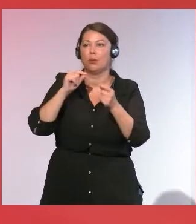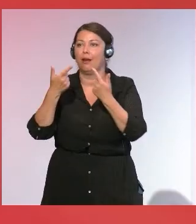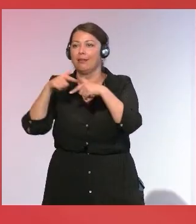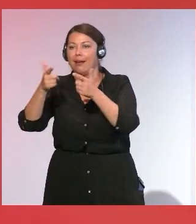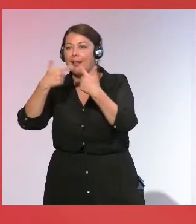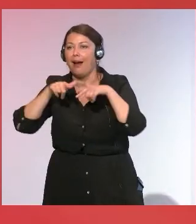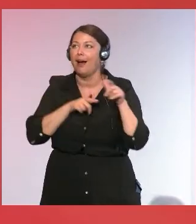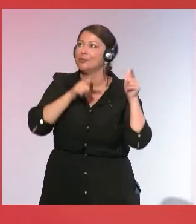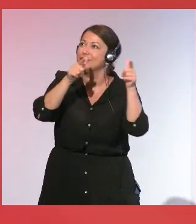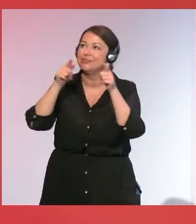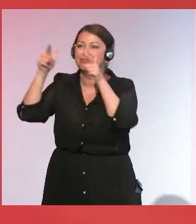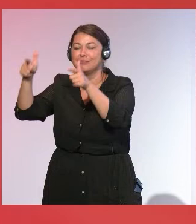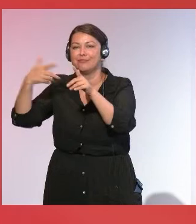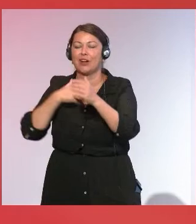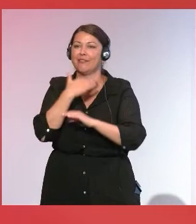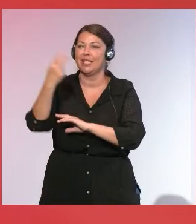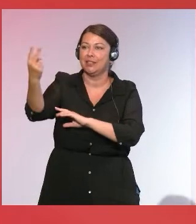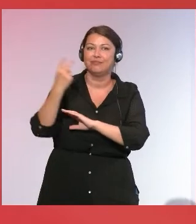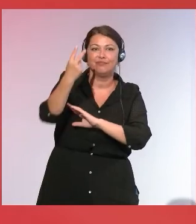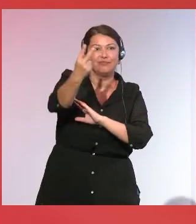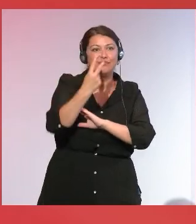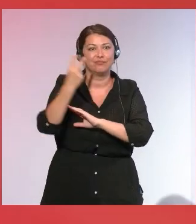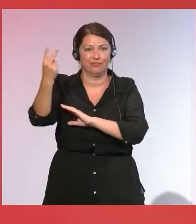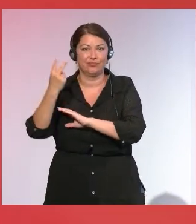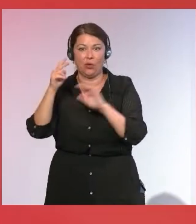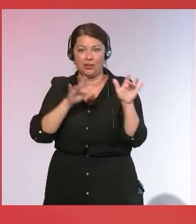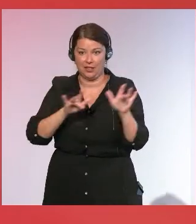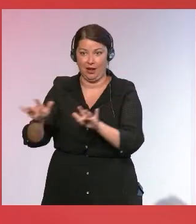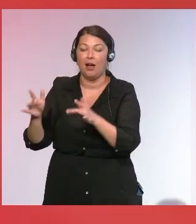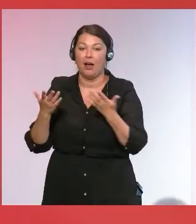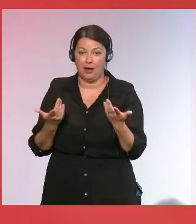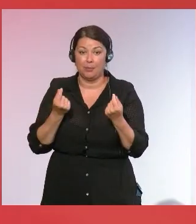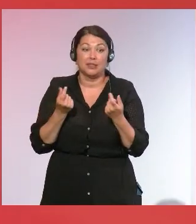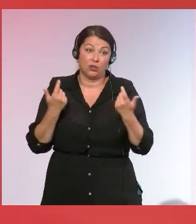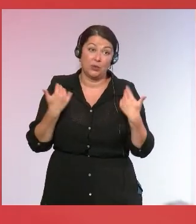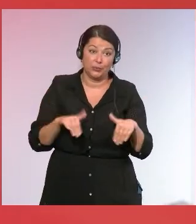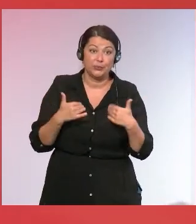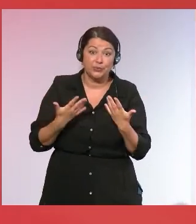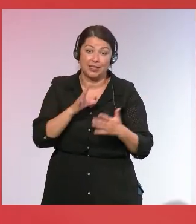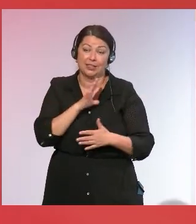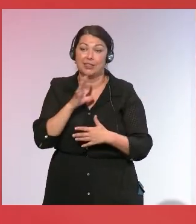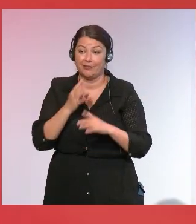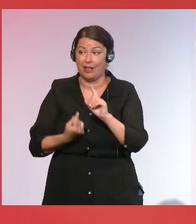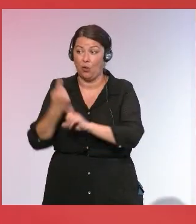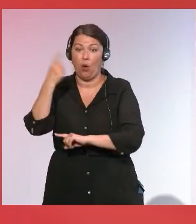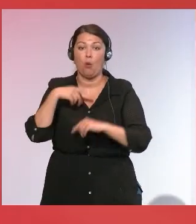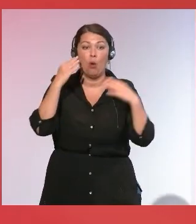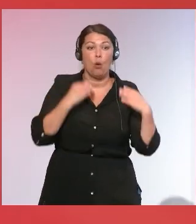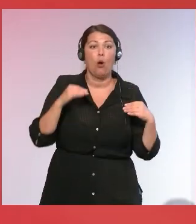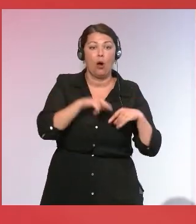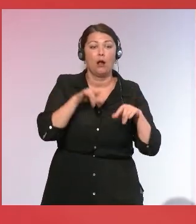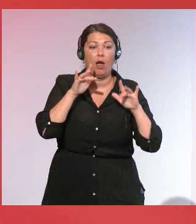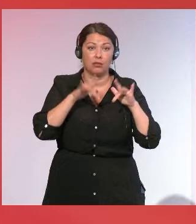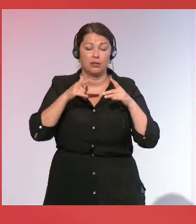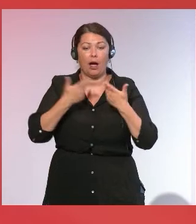be playing a role as well. In the Netherlands, we're seeing less cloud cover, which means there's more UV radiation coming down.